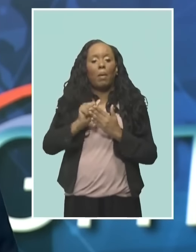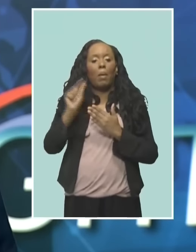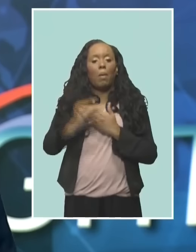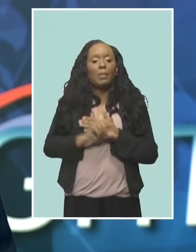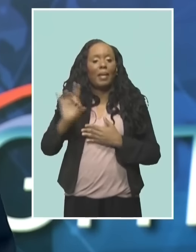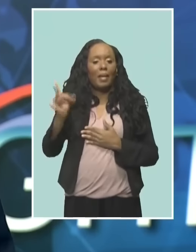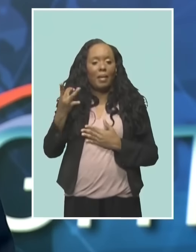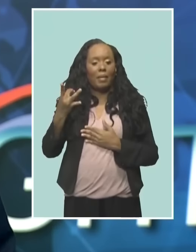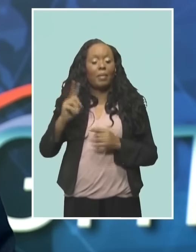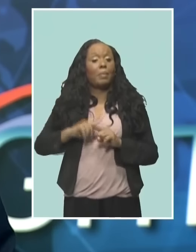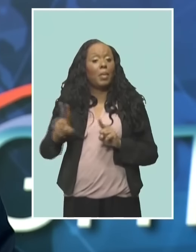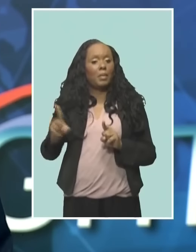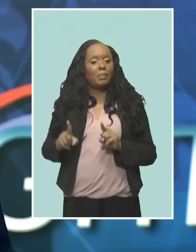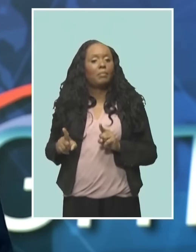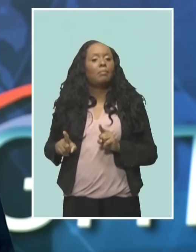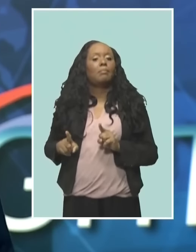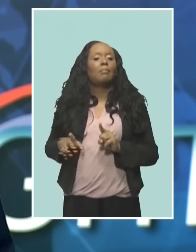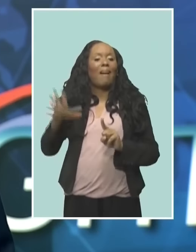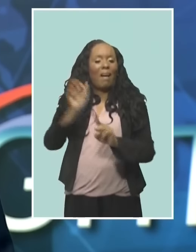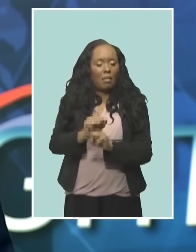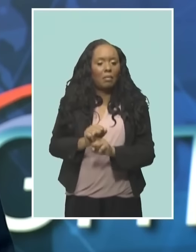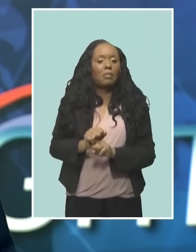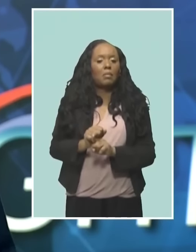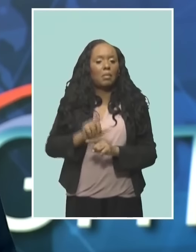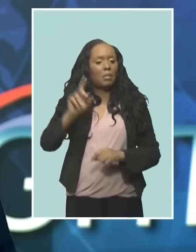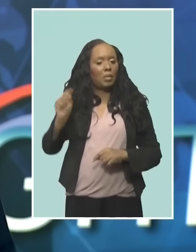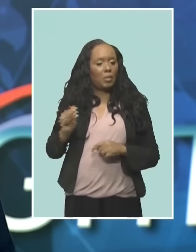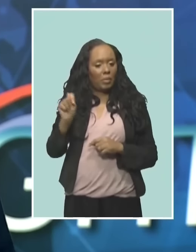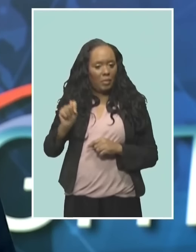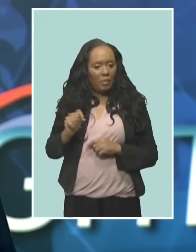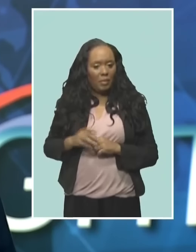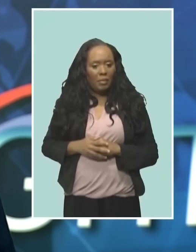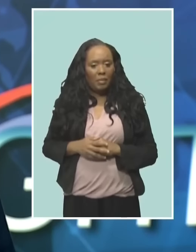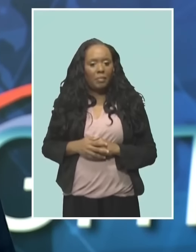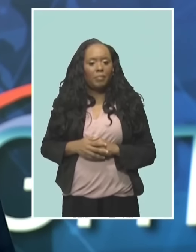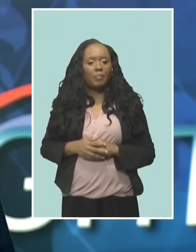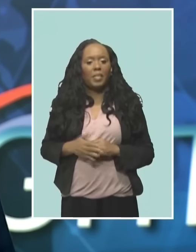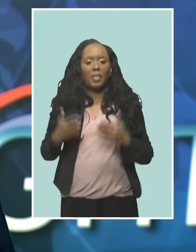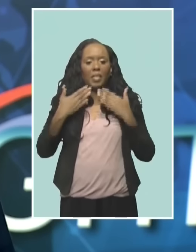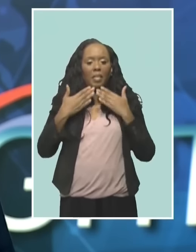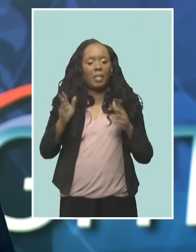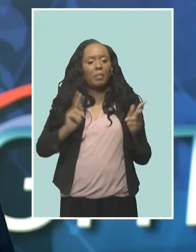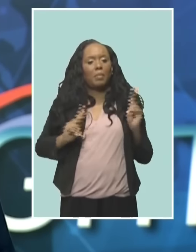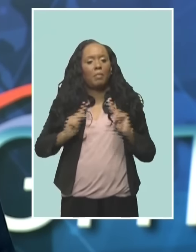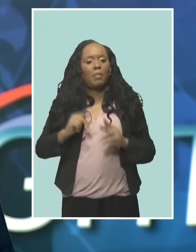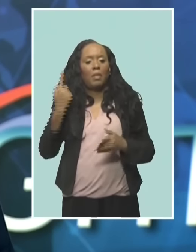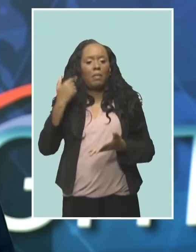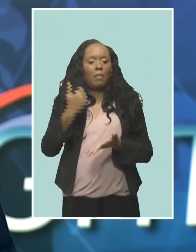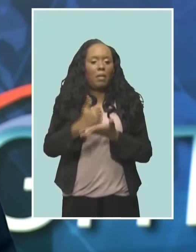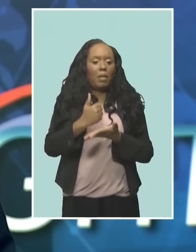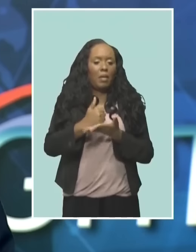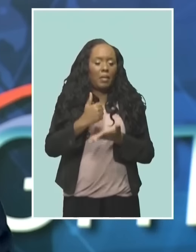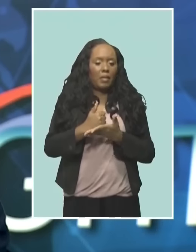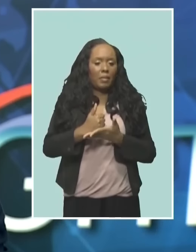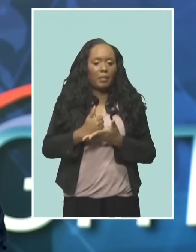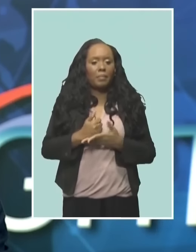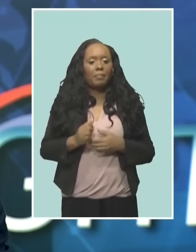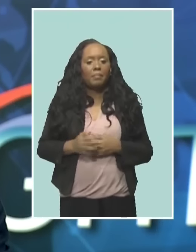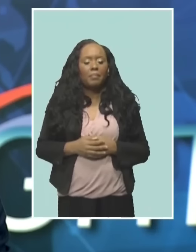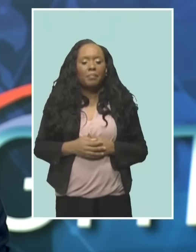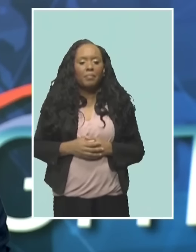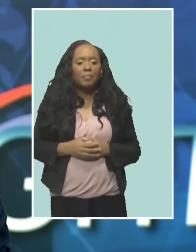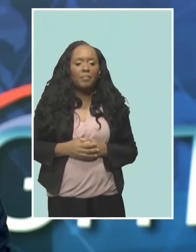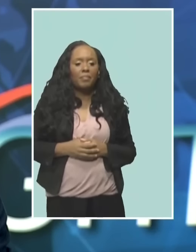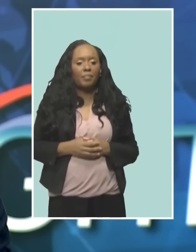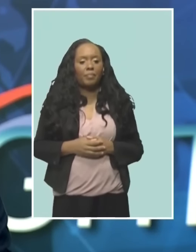custody on Tuesday, the 13th of August, to assist with investigations. The Barbados Police Service thanks the general public for their assistance with the